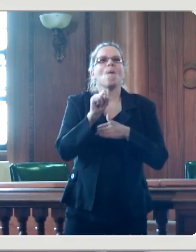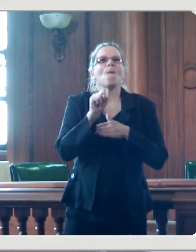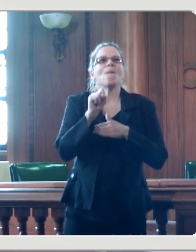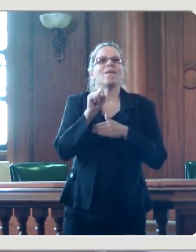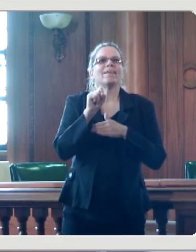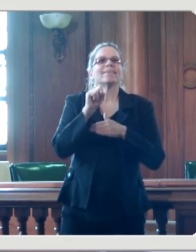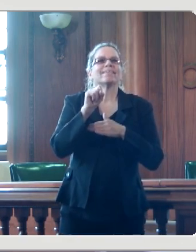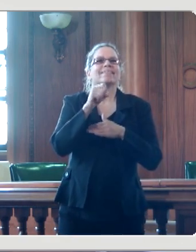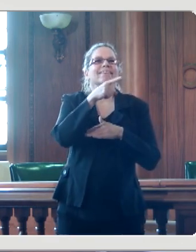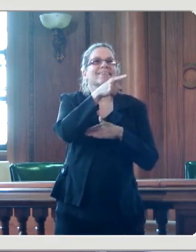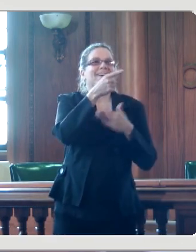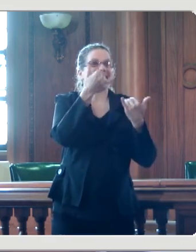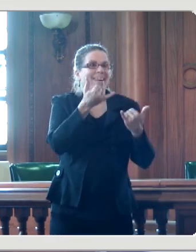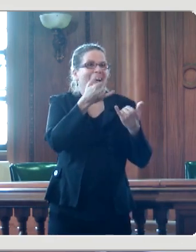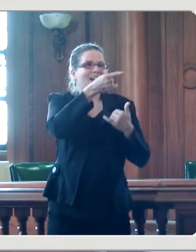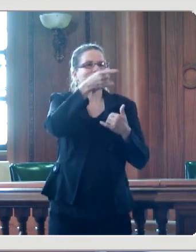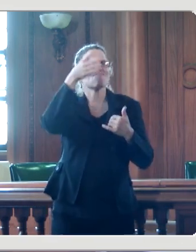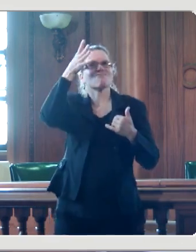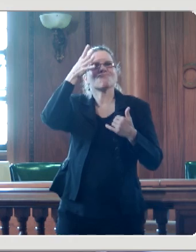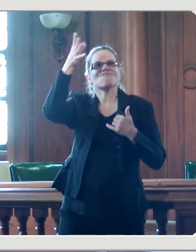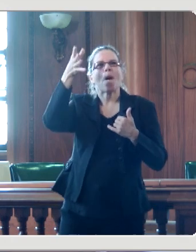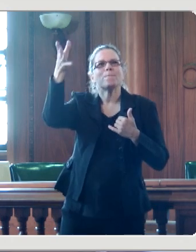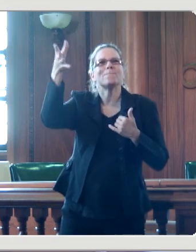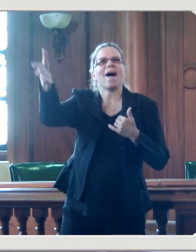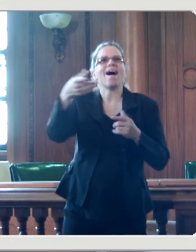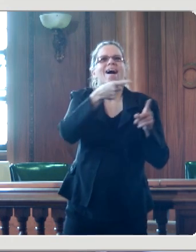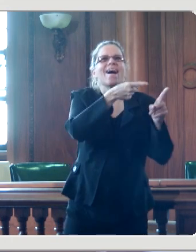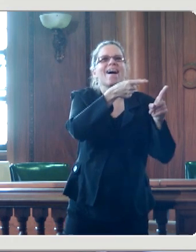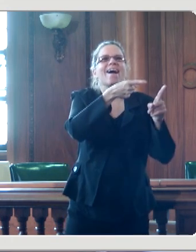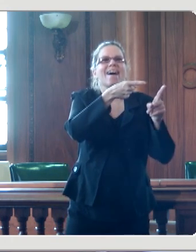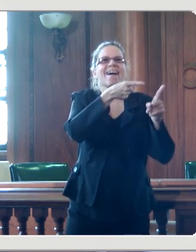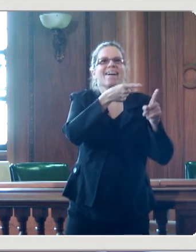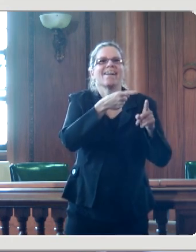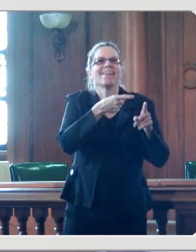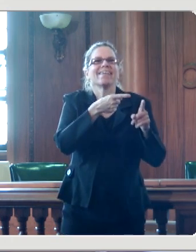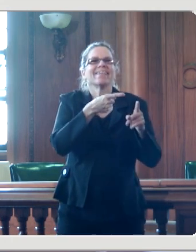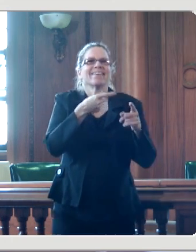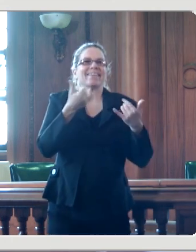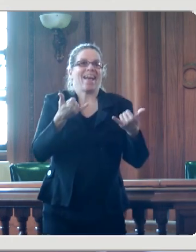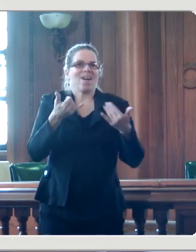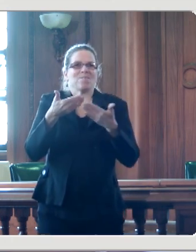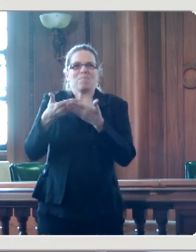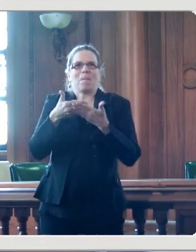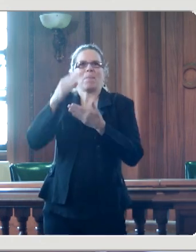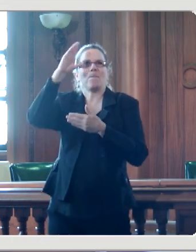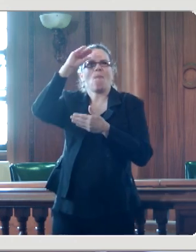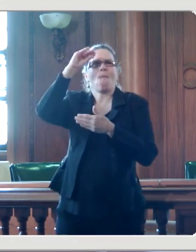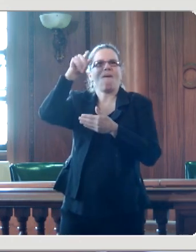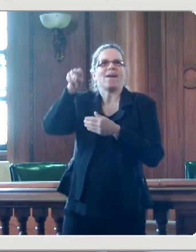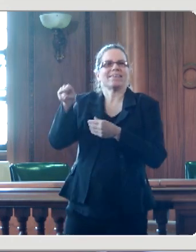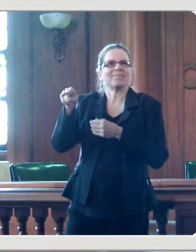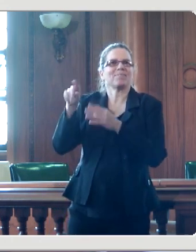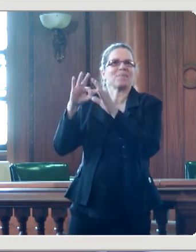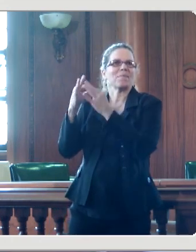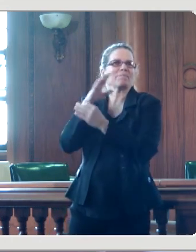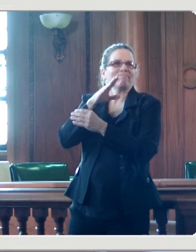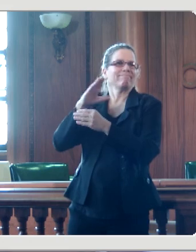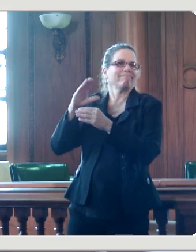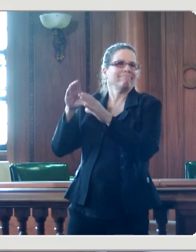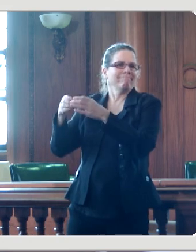a beautiful baby boy named Bull. I don't believe that's Italian, though, Chris. No, it's not,